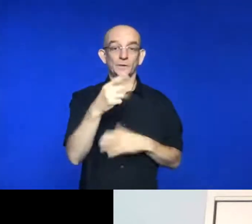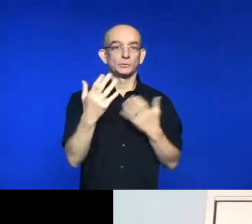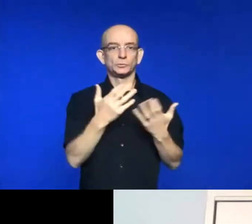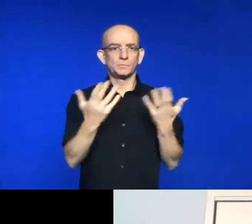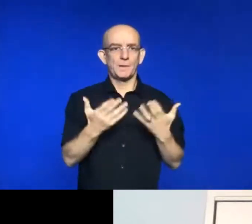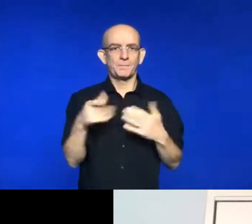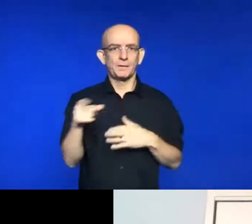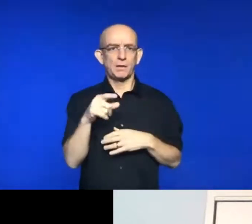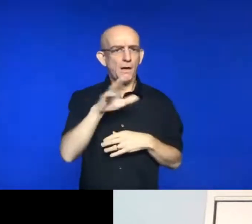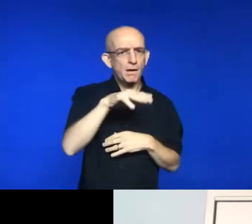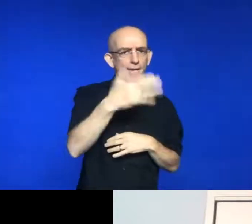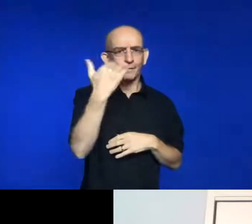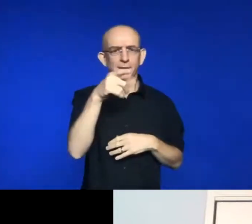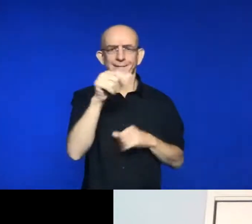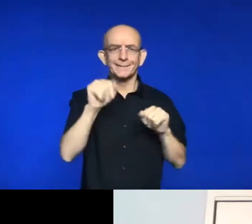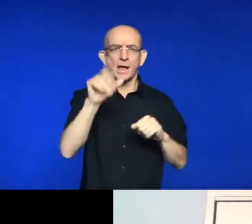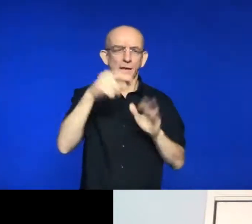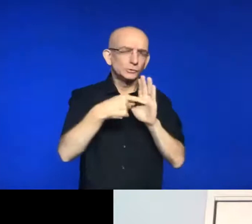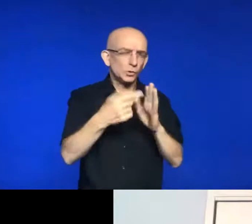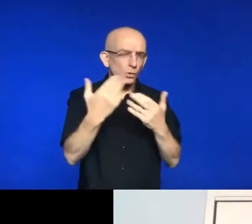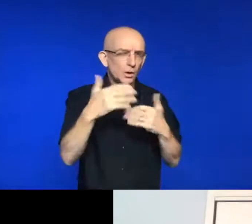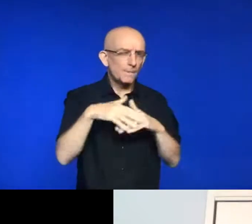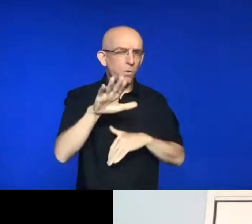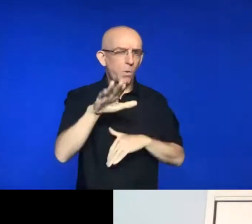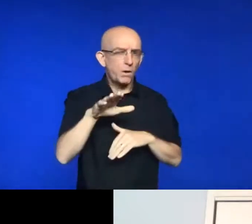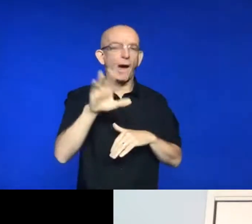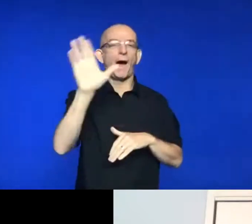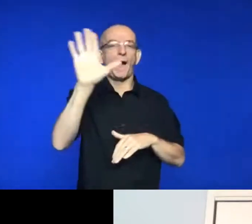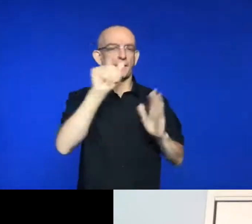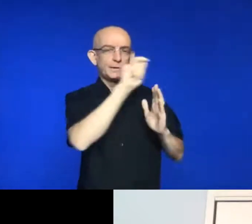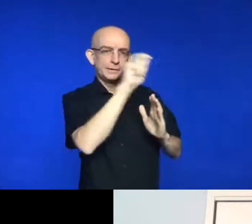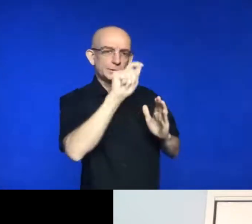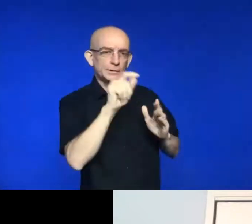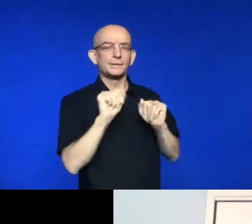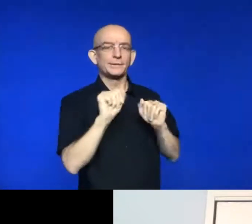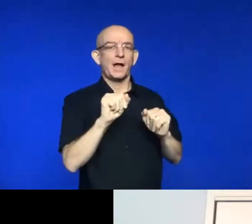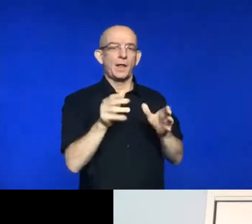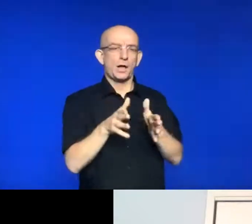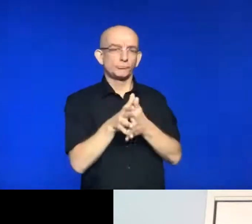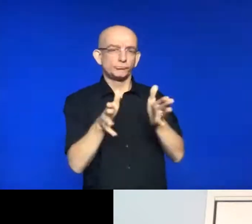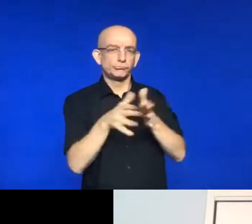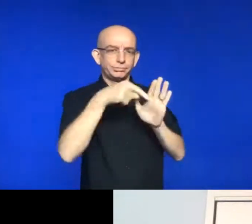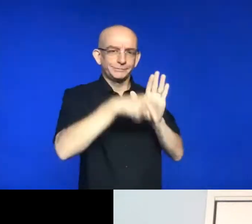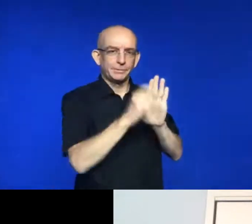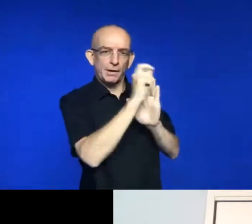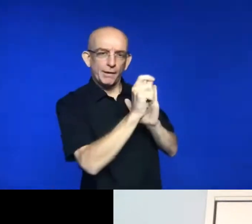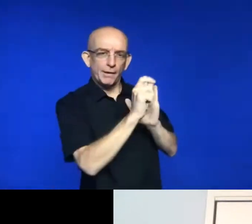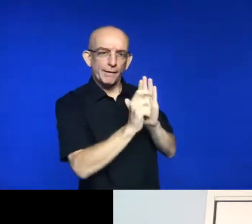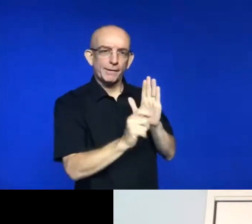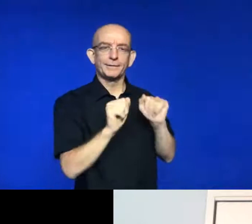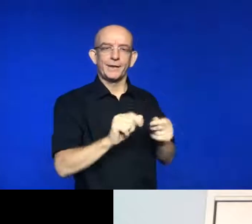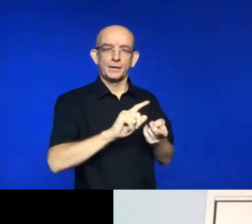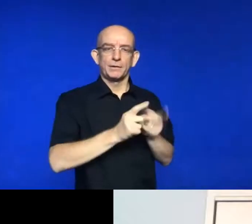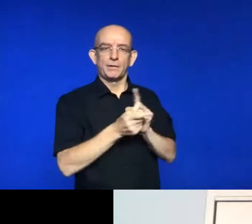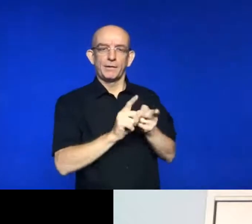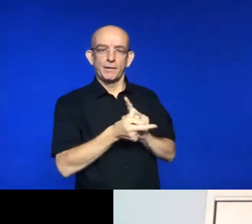another student, they might prefer something a little bit more tactile. And then, so my point here is that it provides a lot of flexibility with